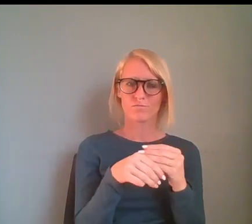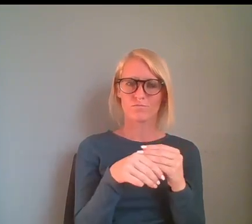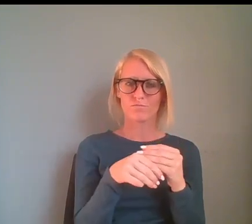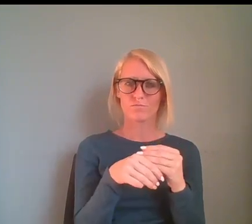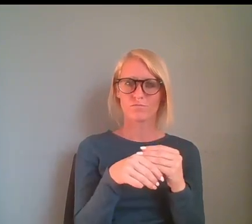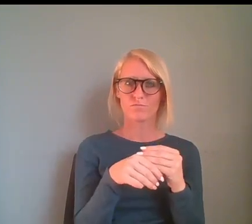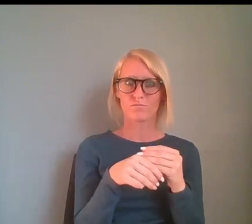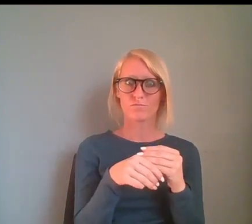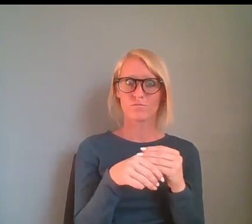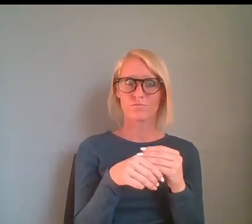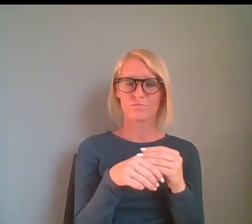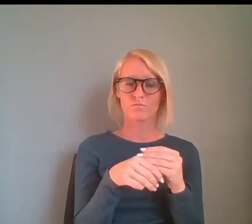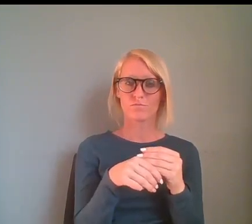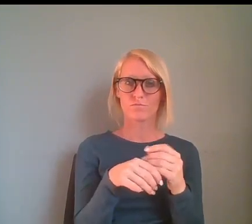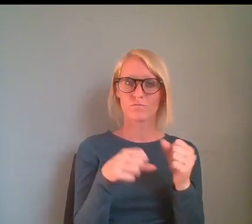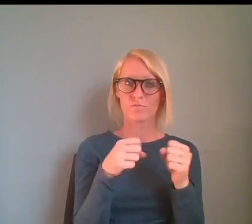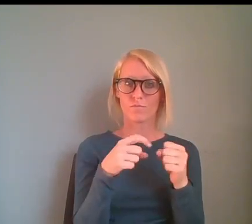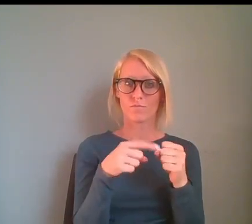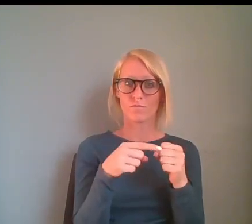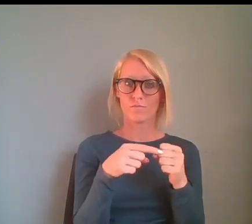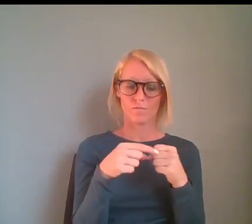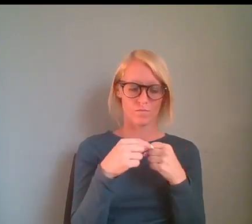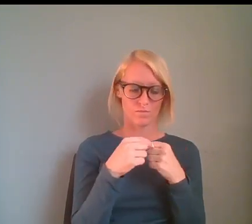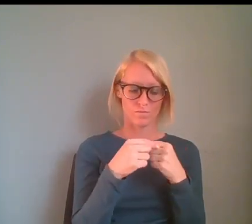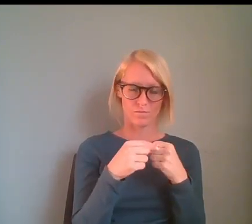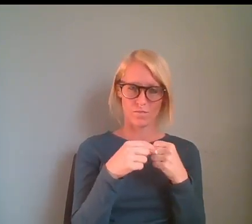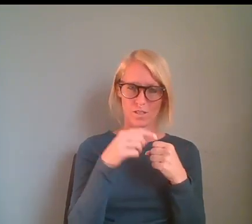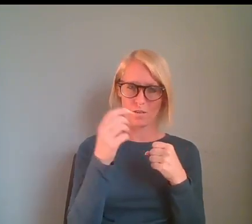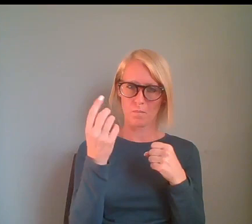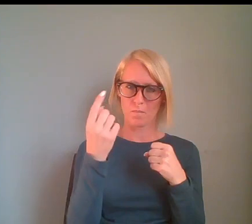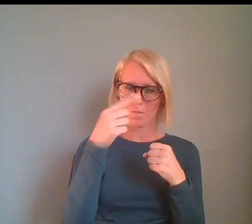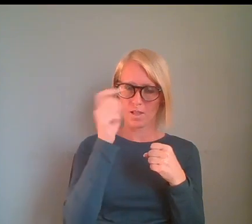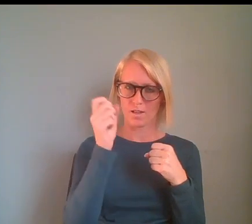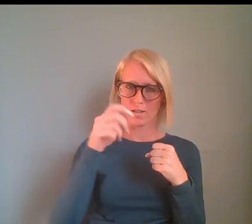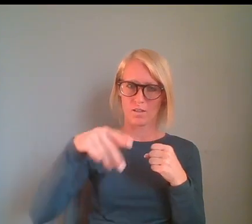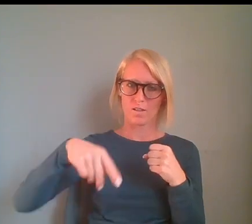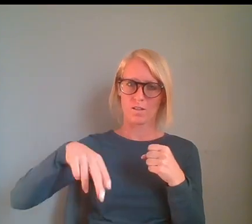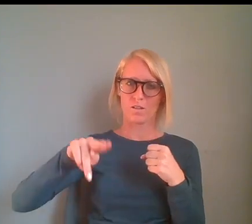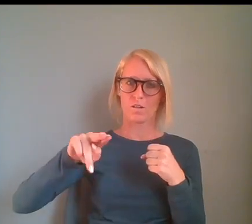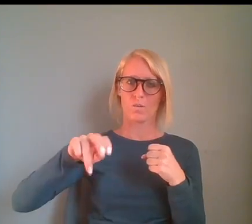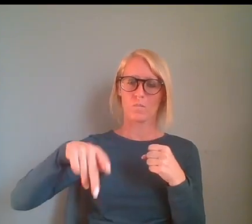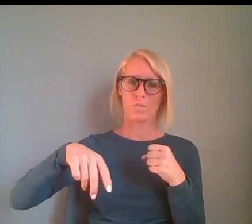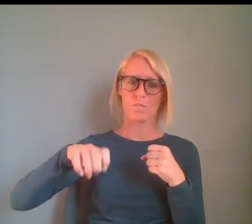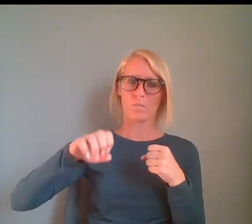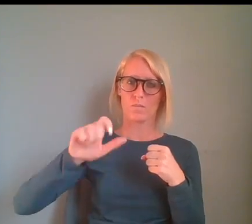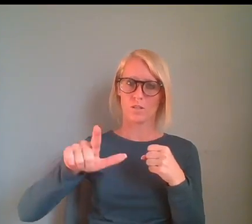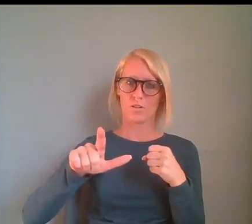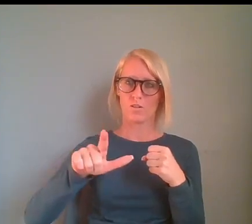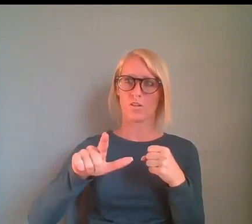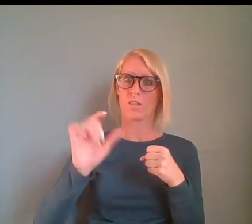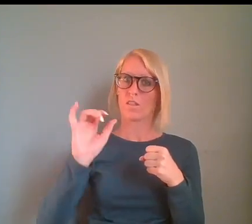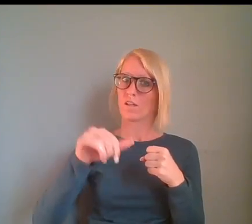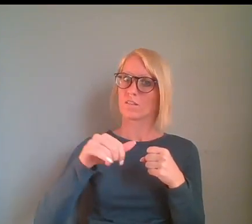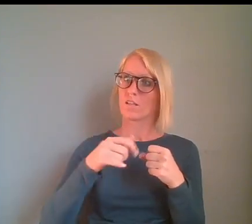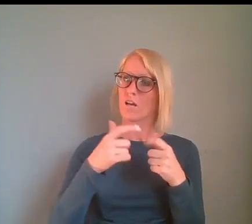is your pupil. If you drew a line down from your pupil, that's how wide your lips are.